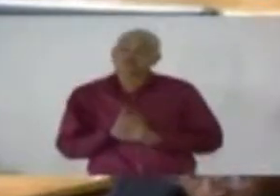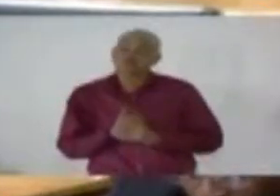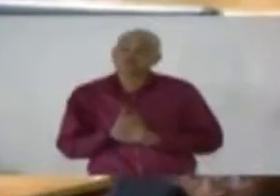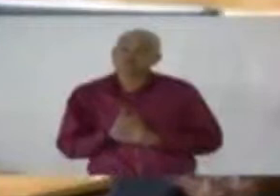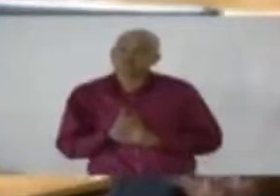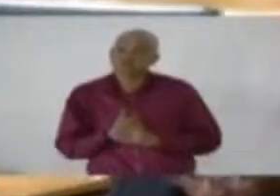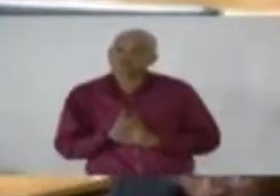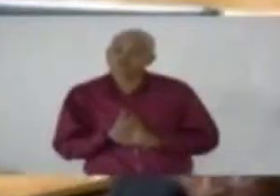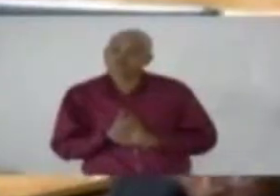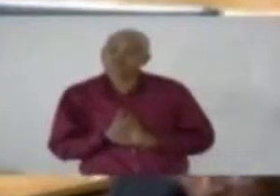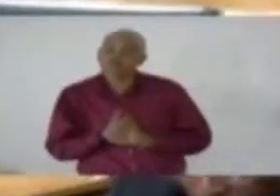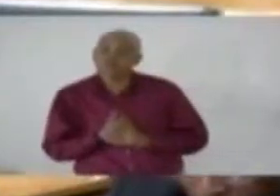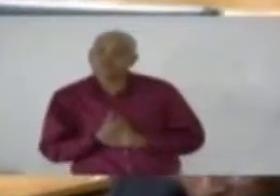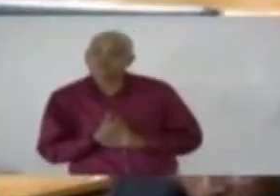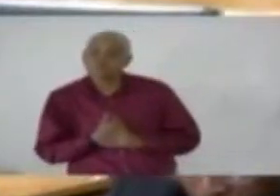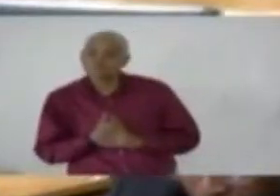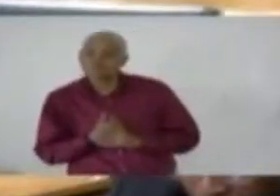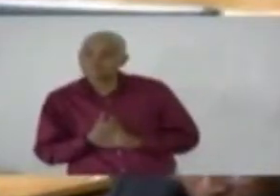imports were up